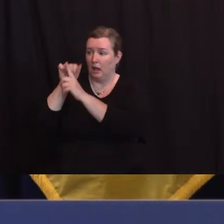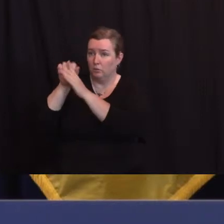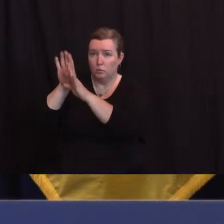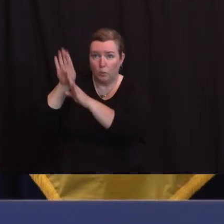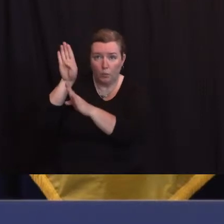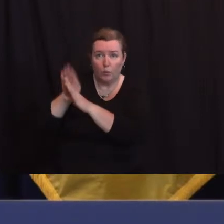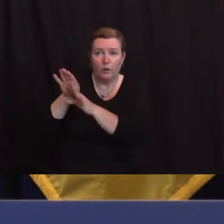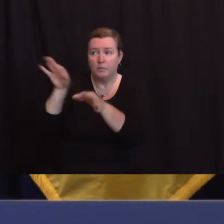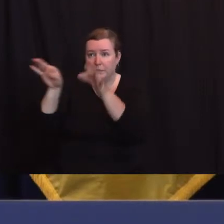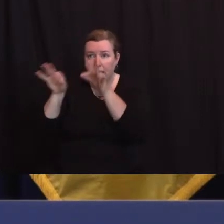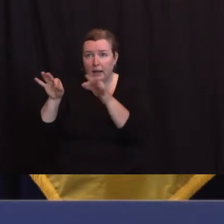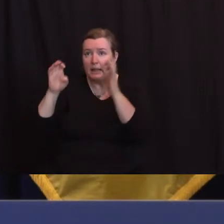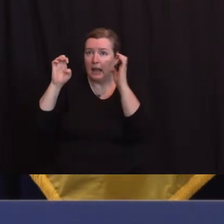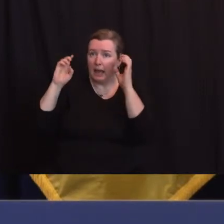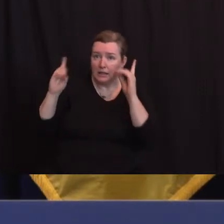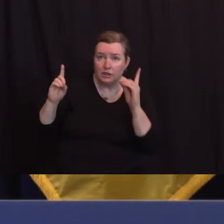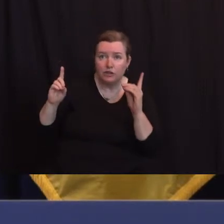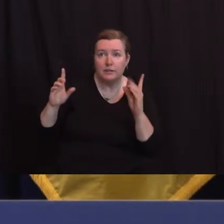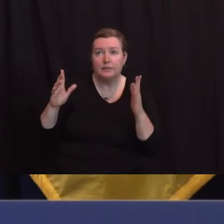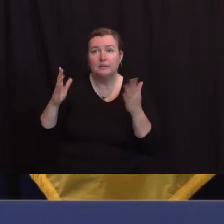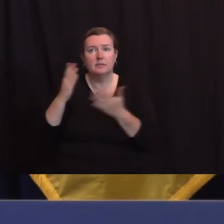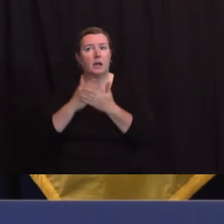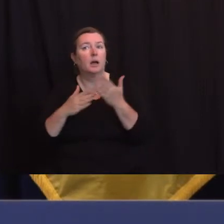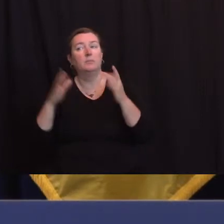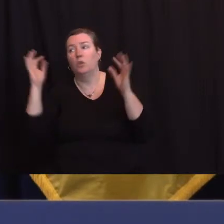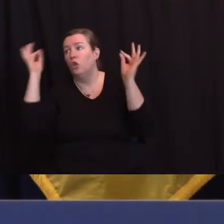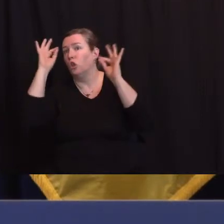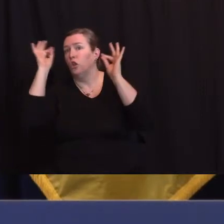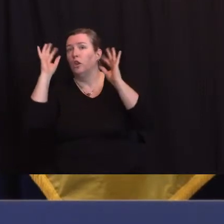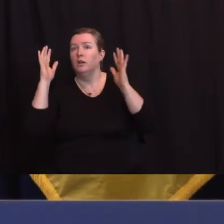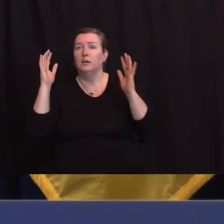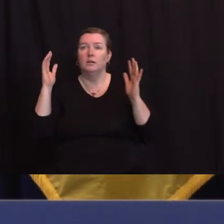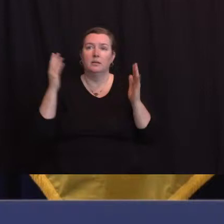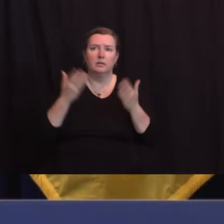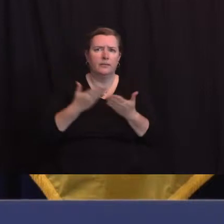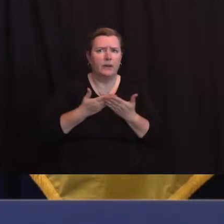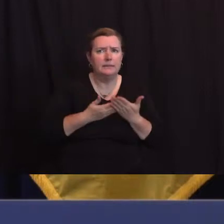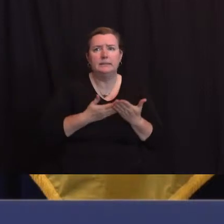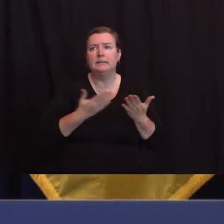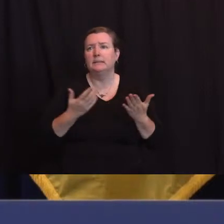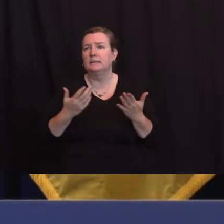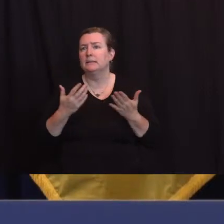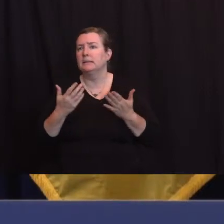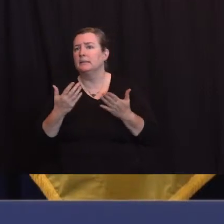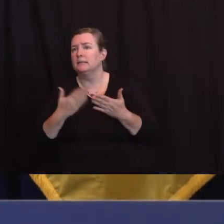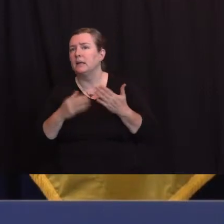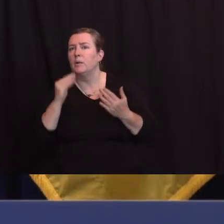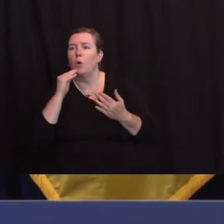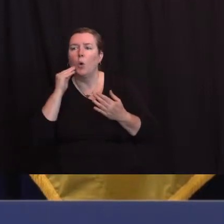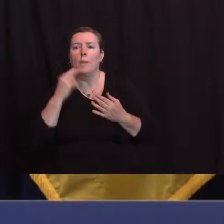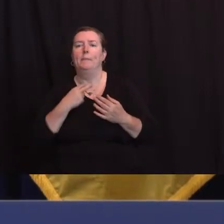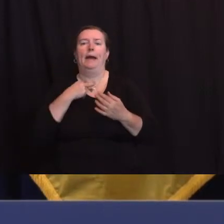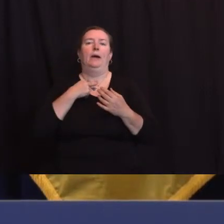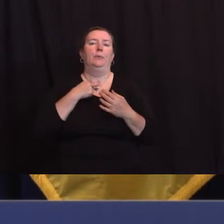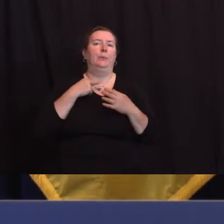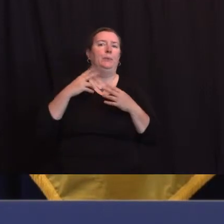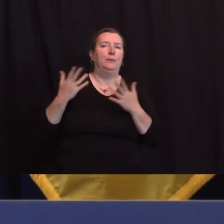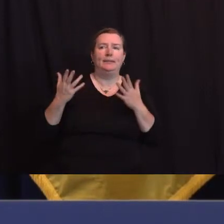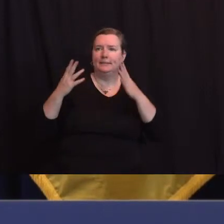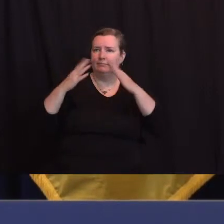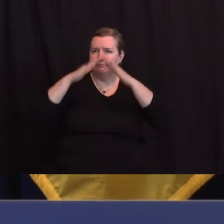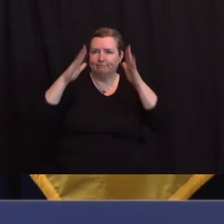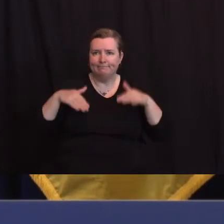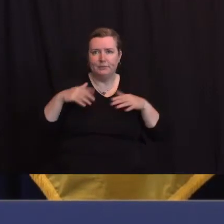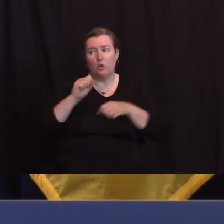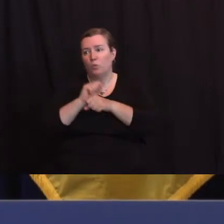a combination of someone might just not know the facts. They might be homebound. They might have 2 or 3 jobs. They might not